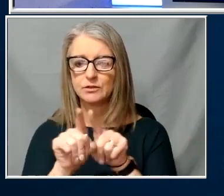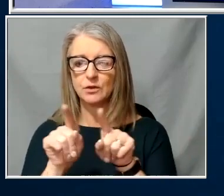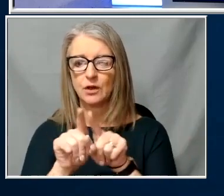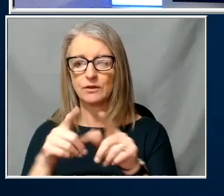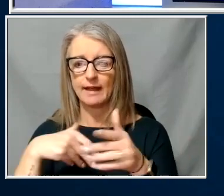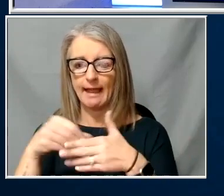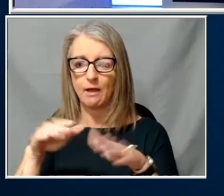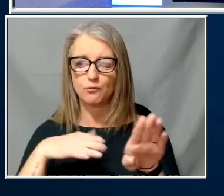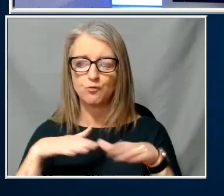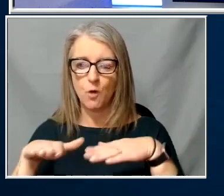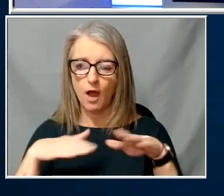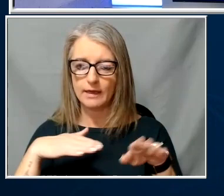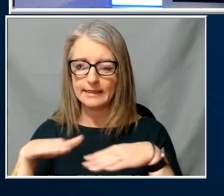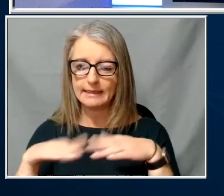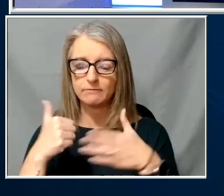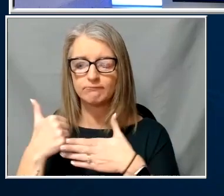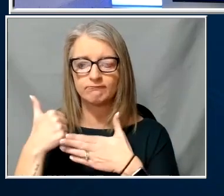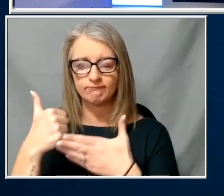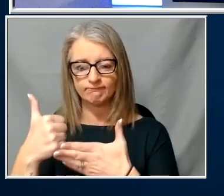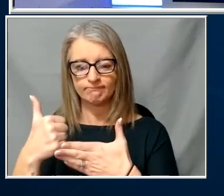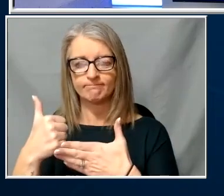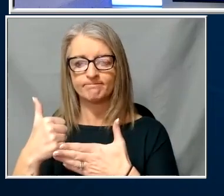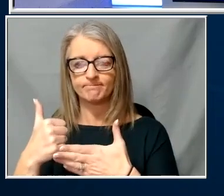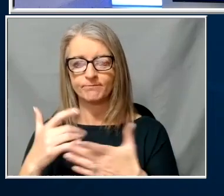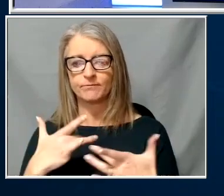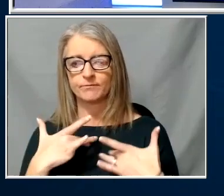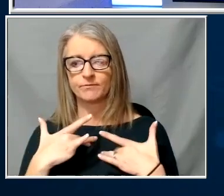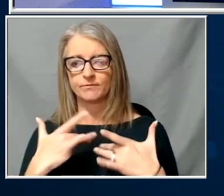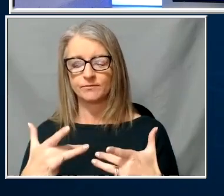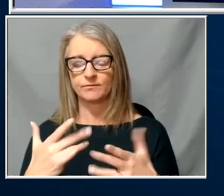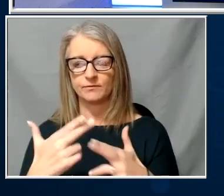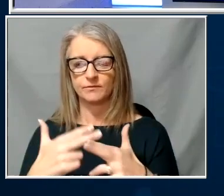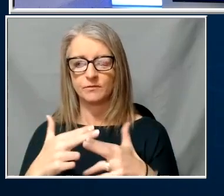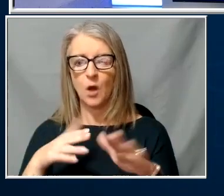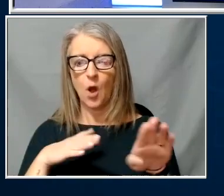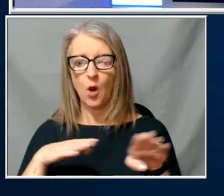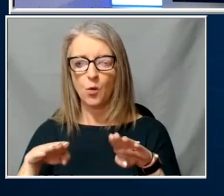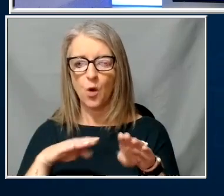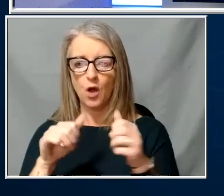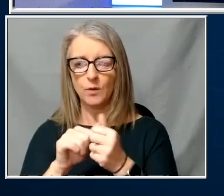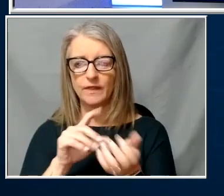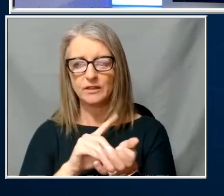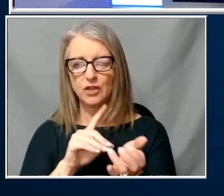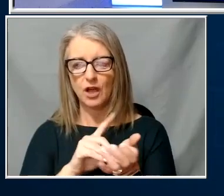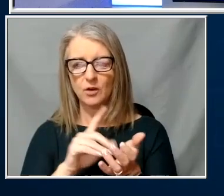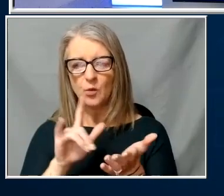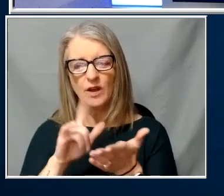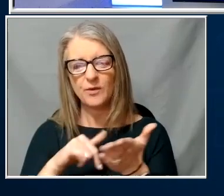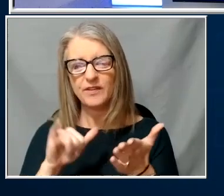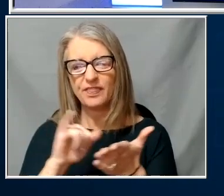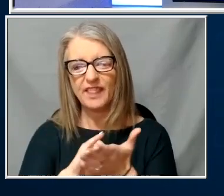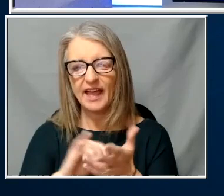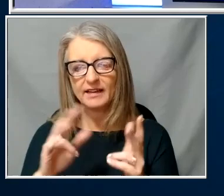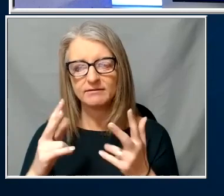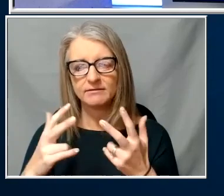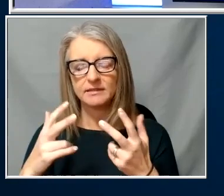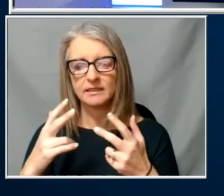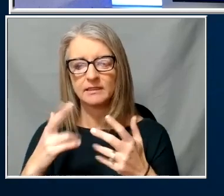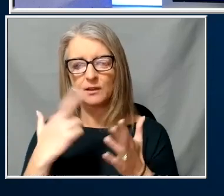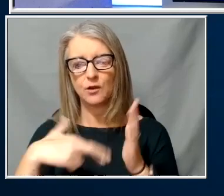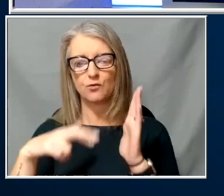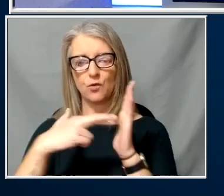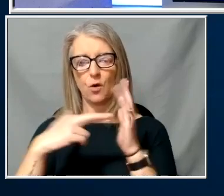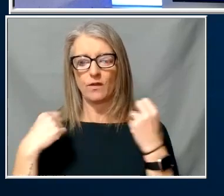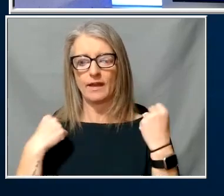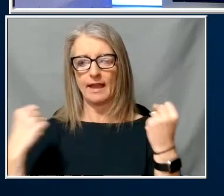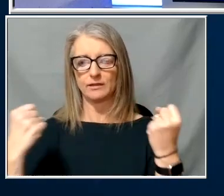and walking. You took part in something called Walk with a Doc. Tell us a little bit about that and just the role that exercise plays in your